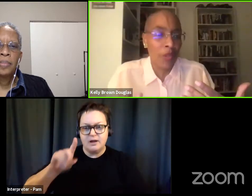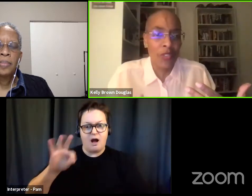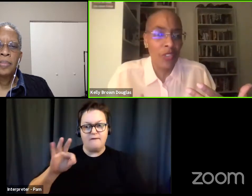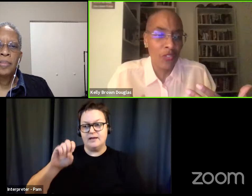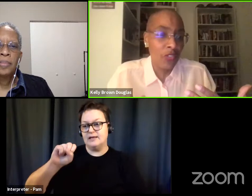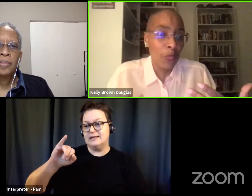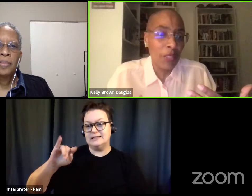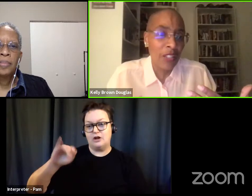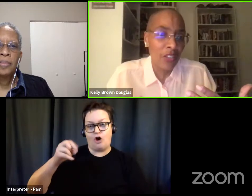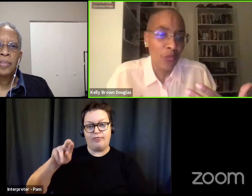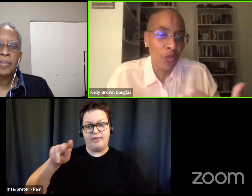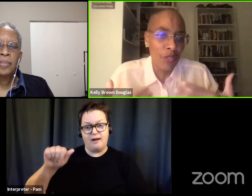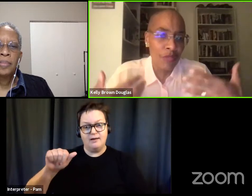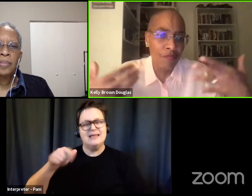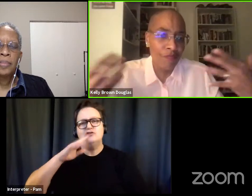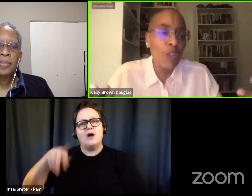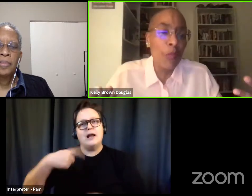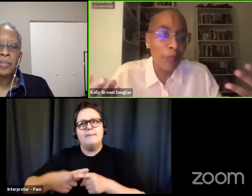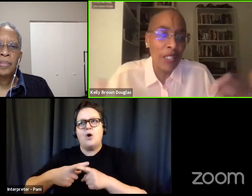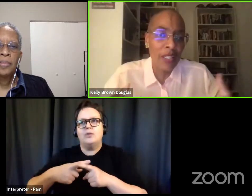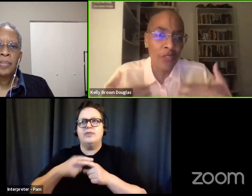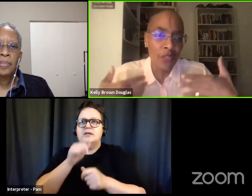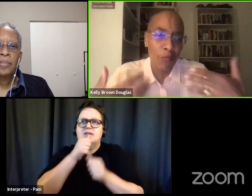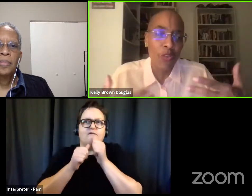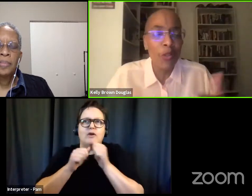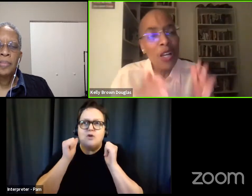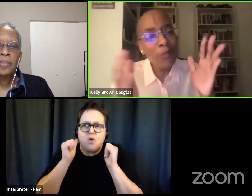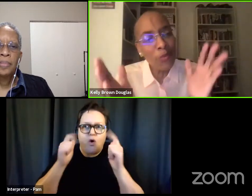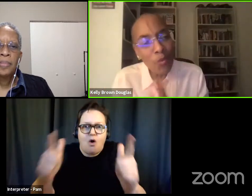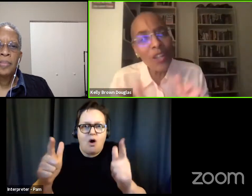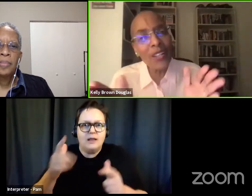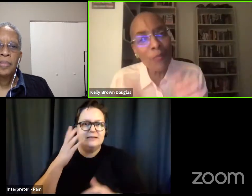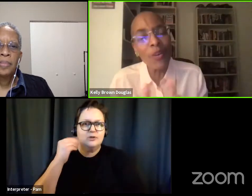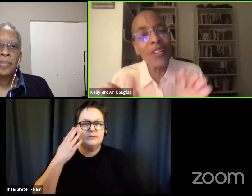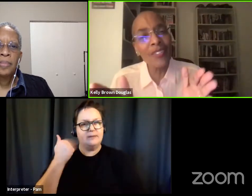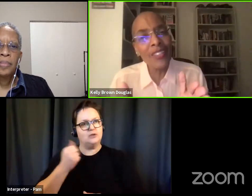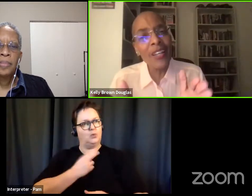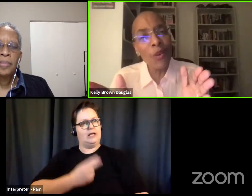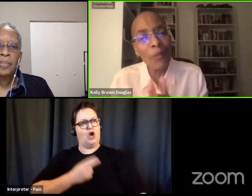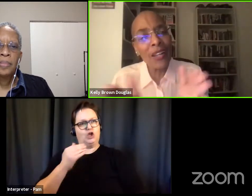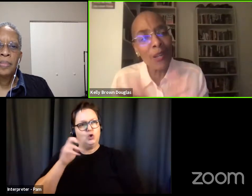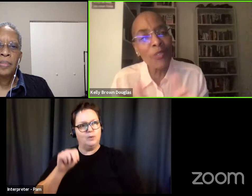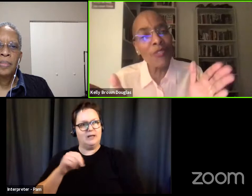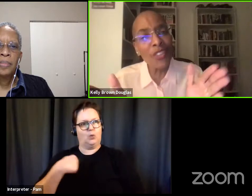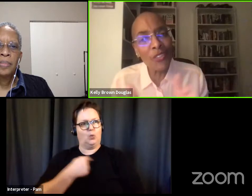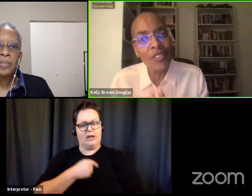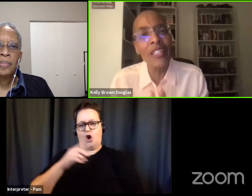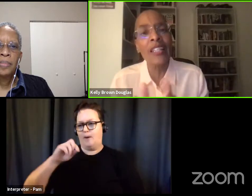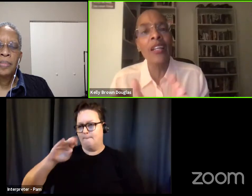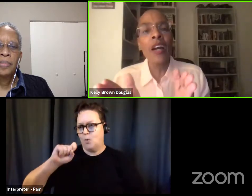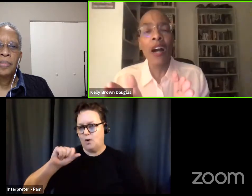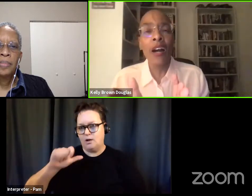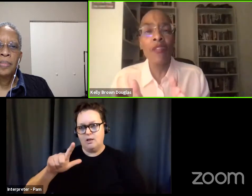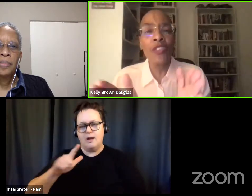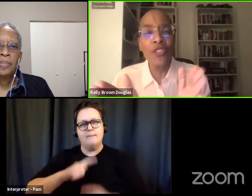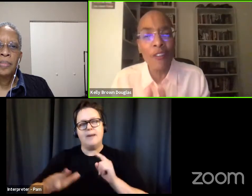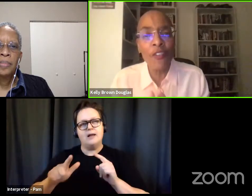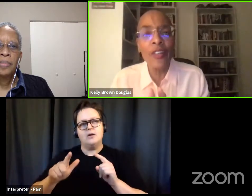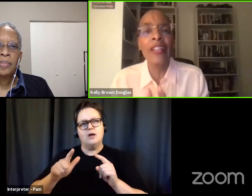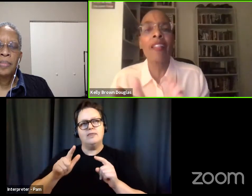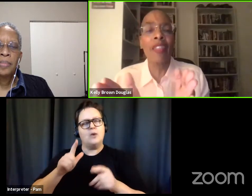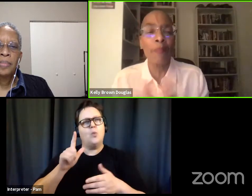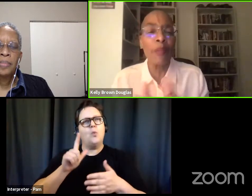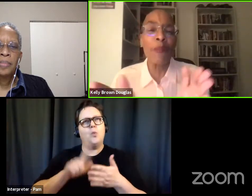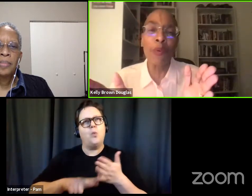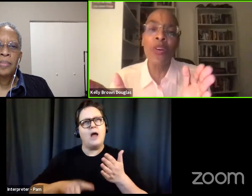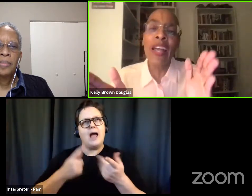everyone experiences just because we're human beings and mortal. But what becomes of the critique of the